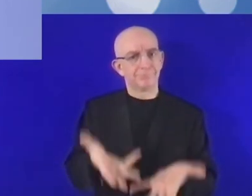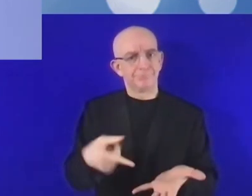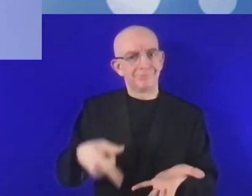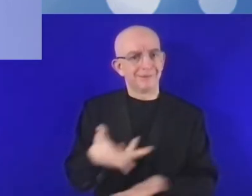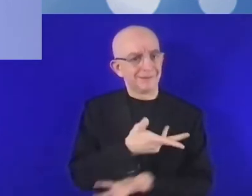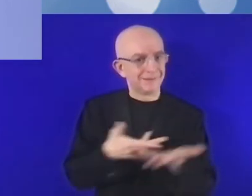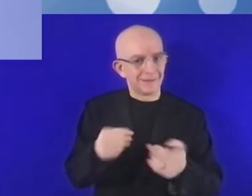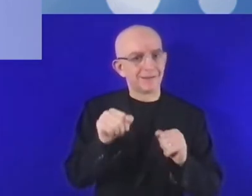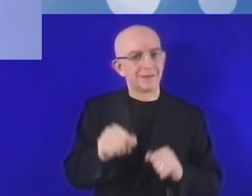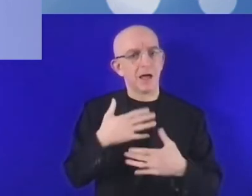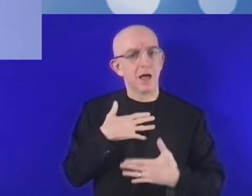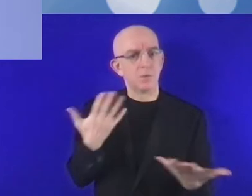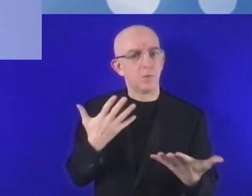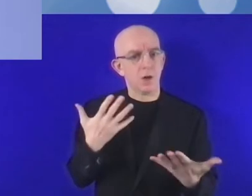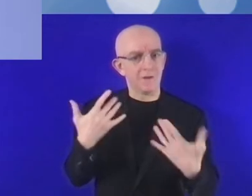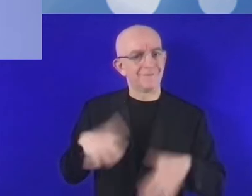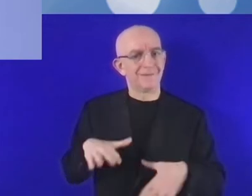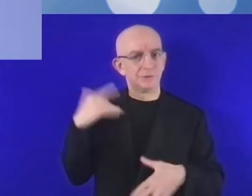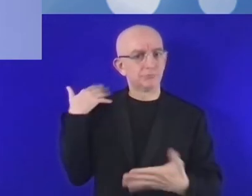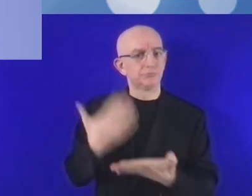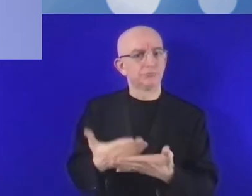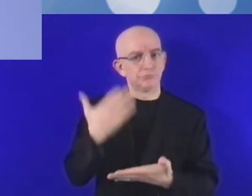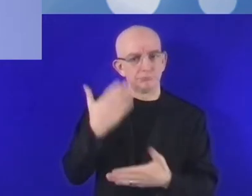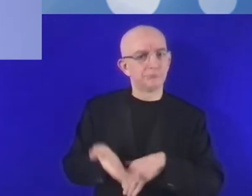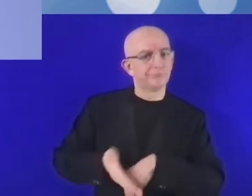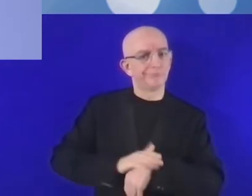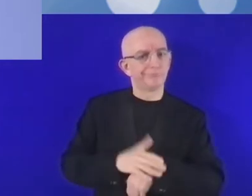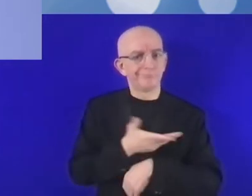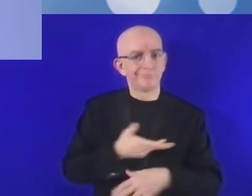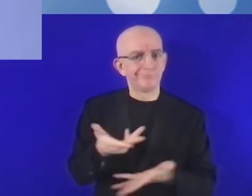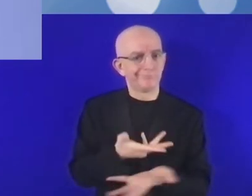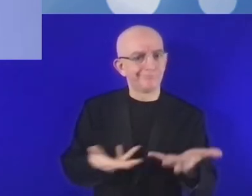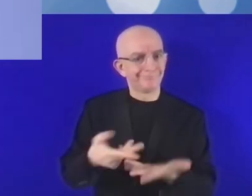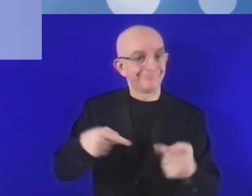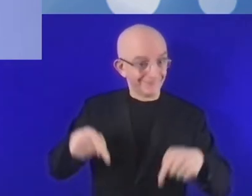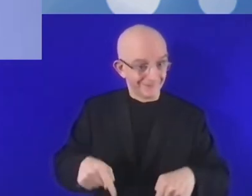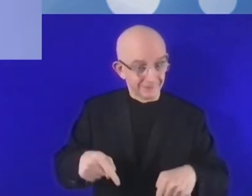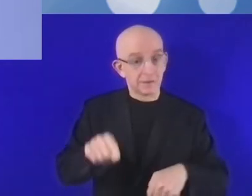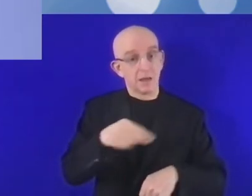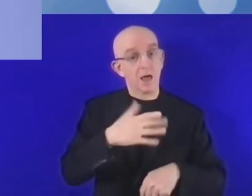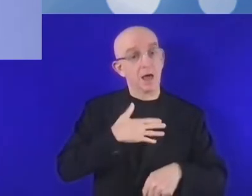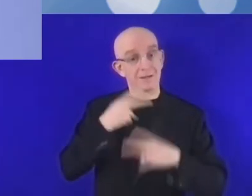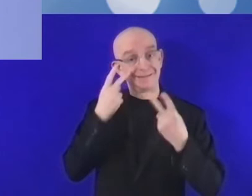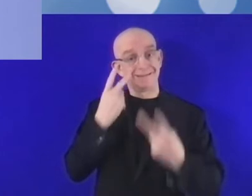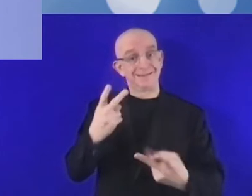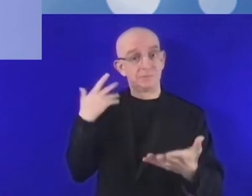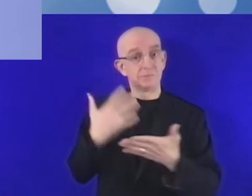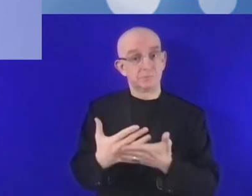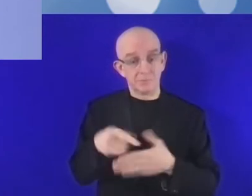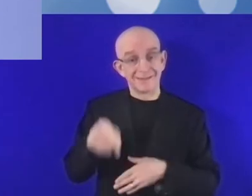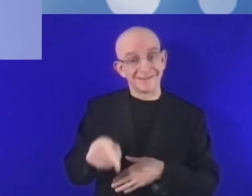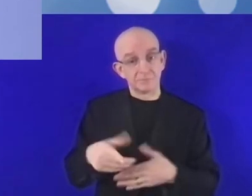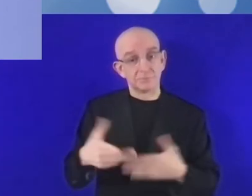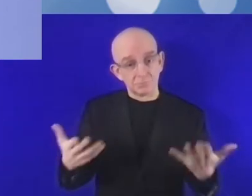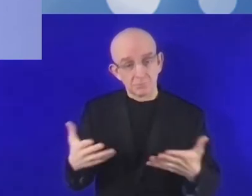major challenges for digital transformation to fully exploit this uh tremendous potential and